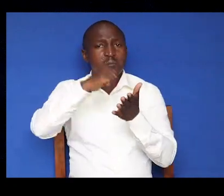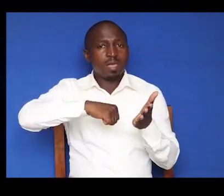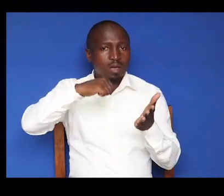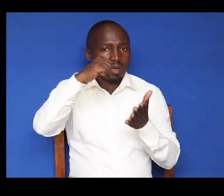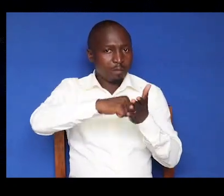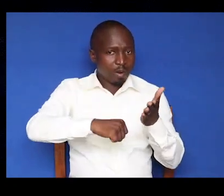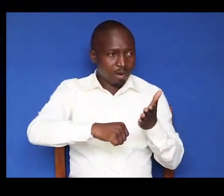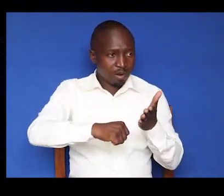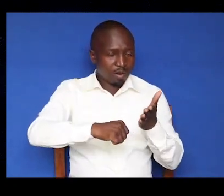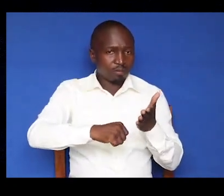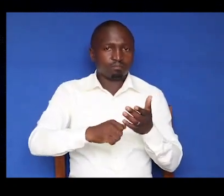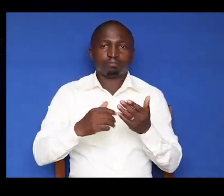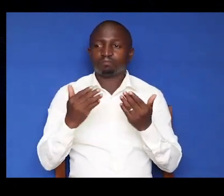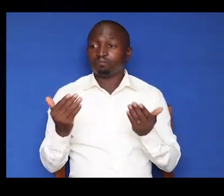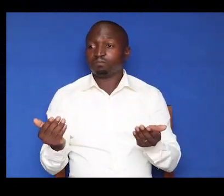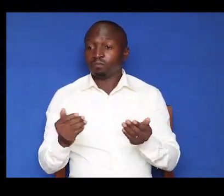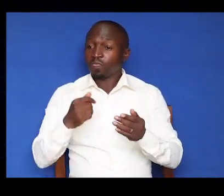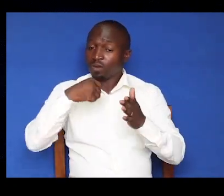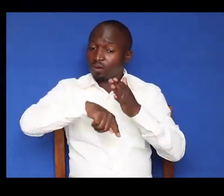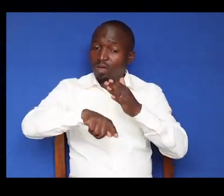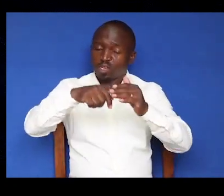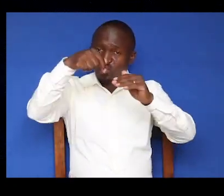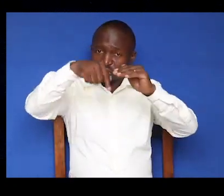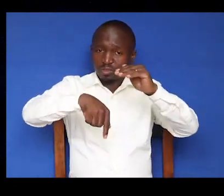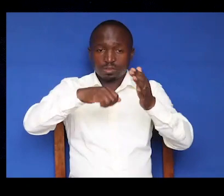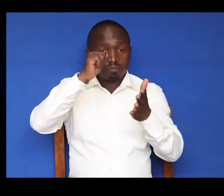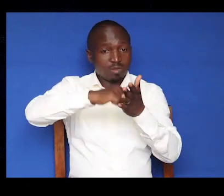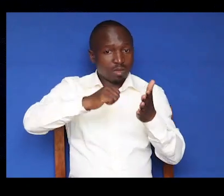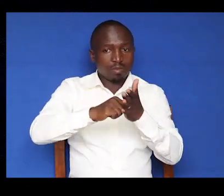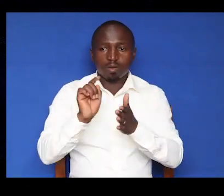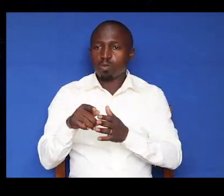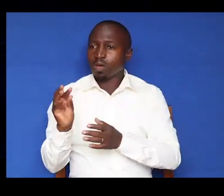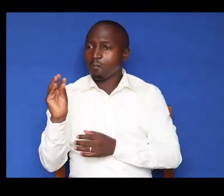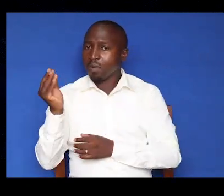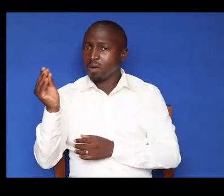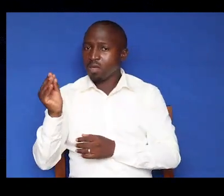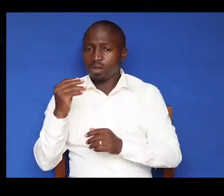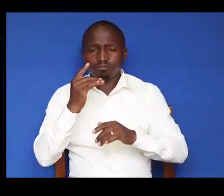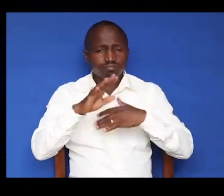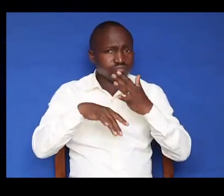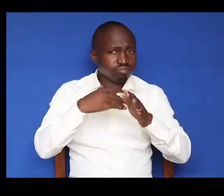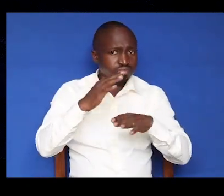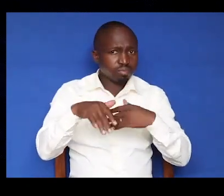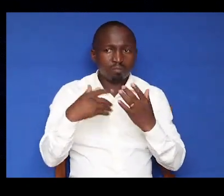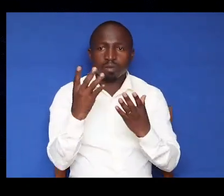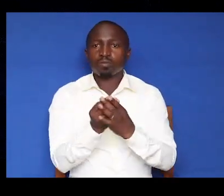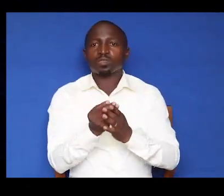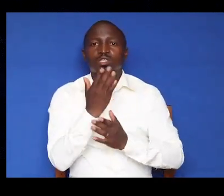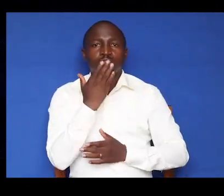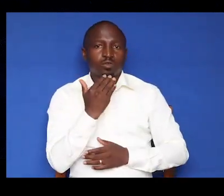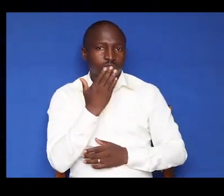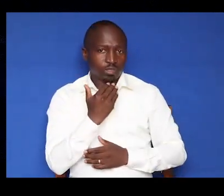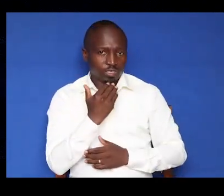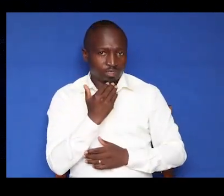Now, in the rocks, minerals contained, including those of salts.